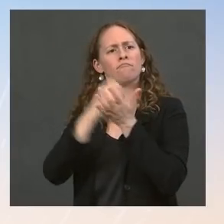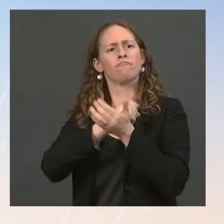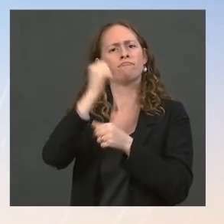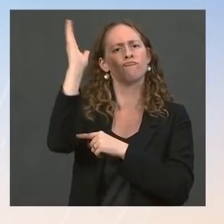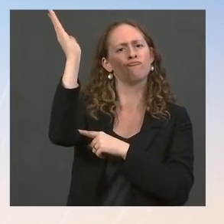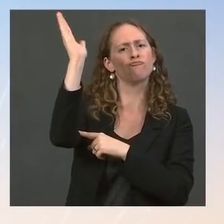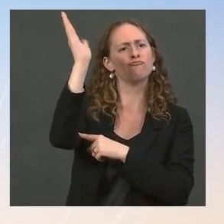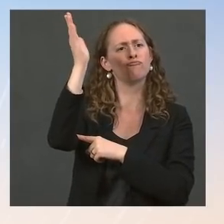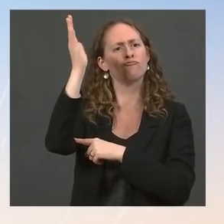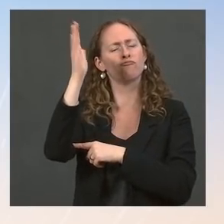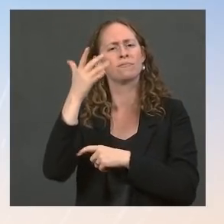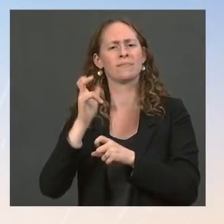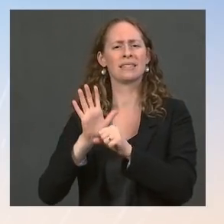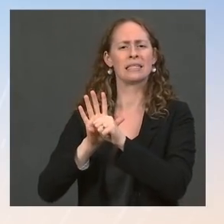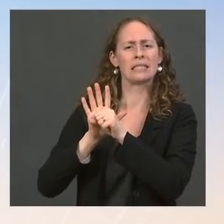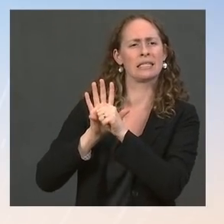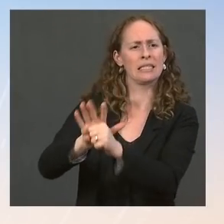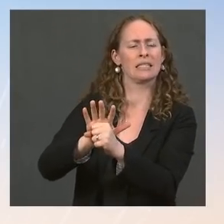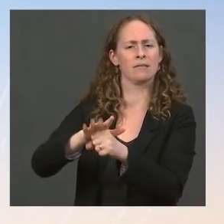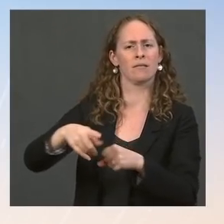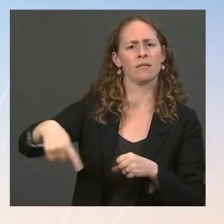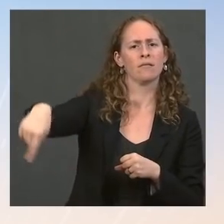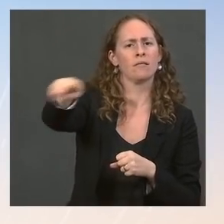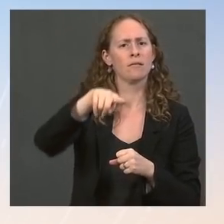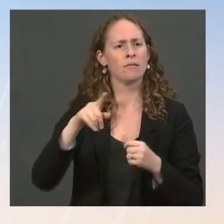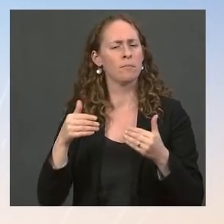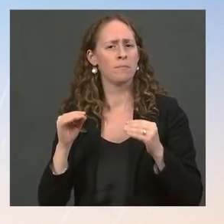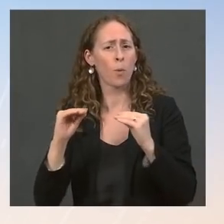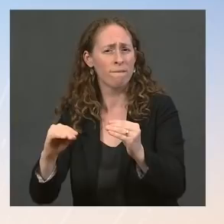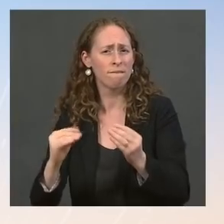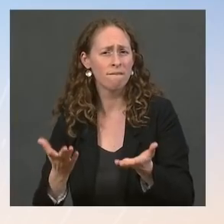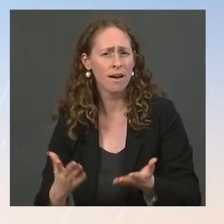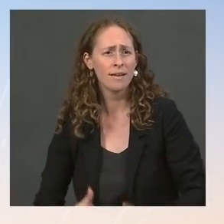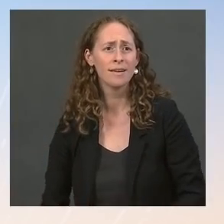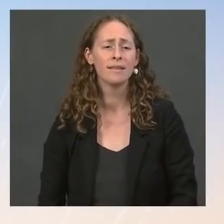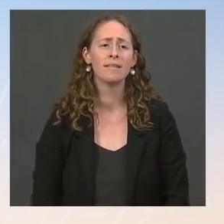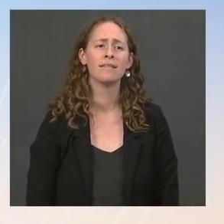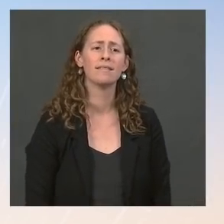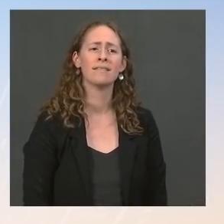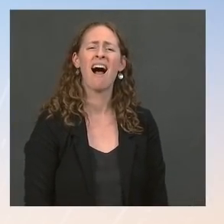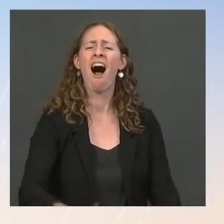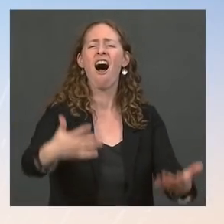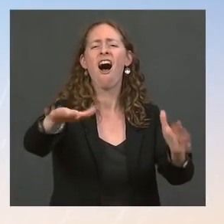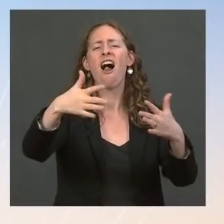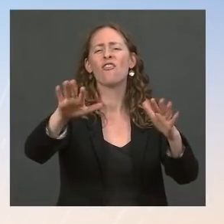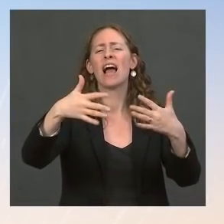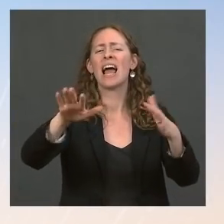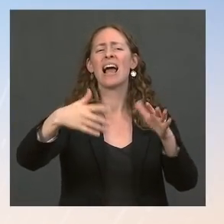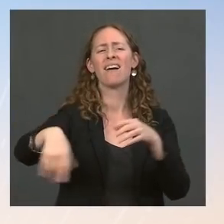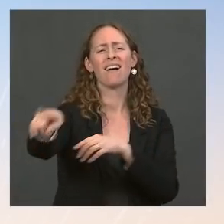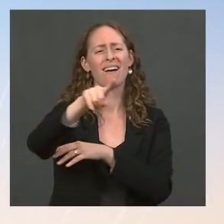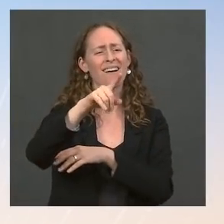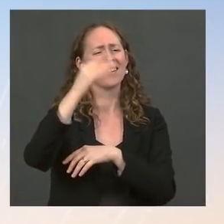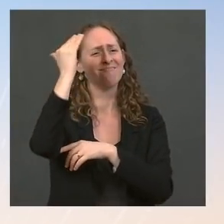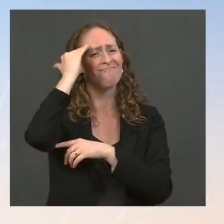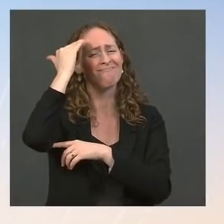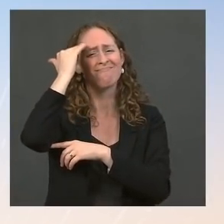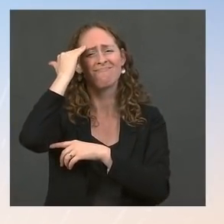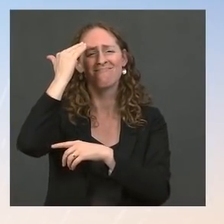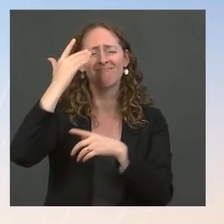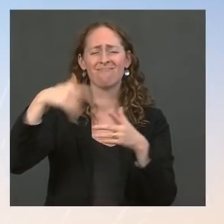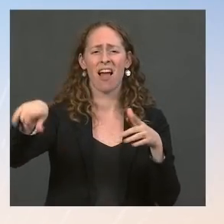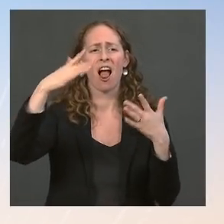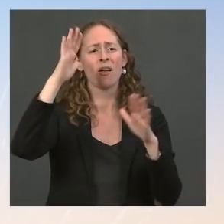put pressure on some of those lawmakers? Well, these ideas are already very popular, thanks to all the work that's been done and thanks to the fact that when they